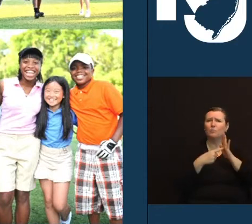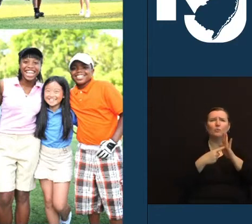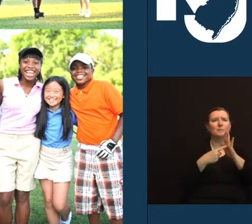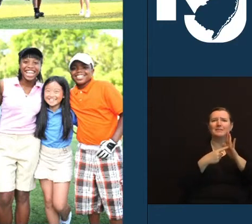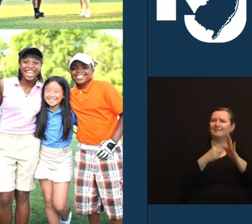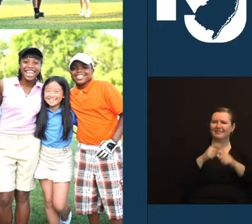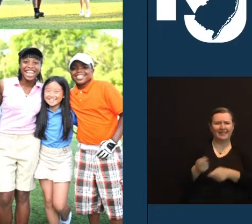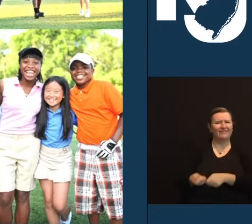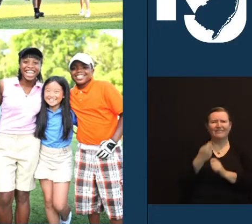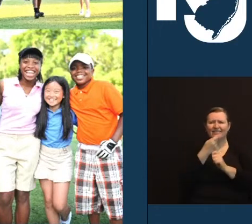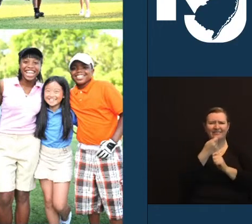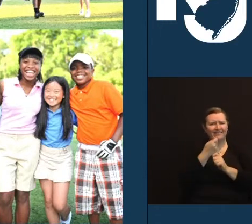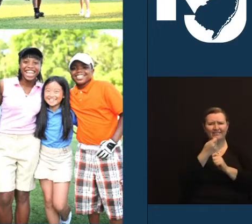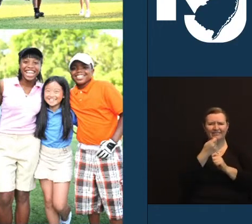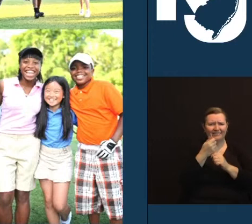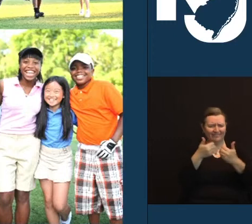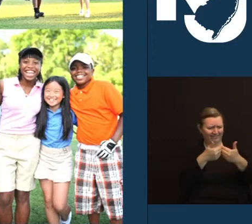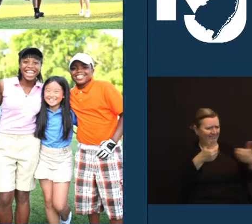firstteejerseyshore.org,